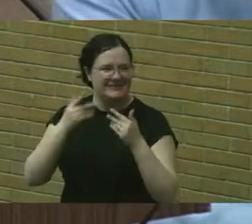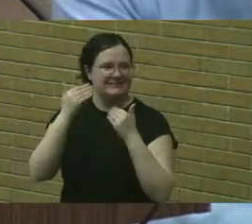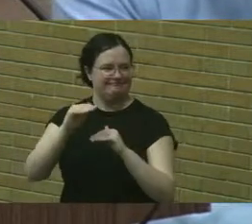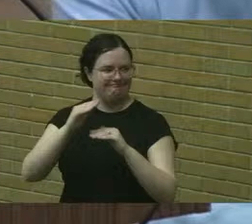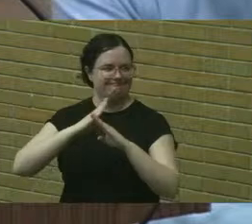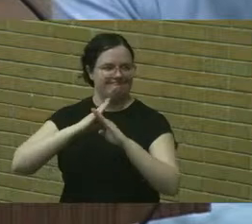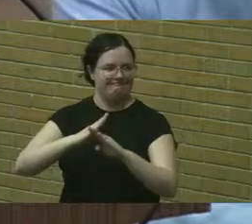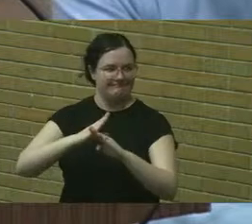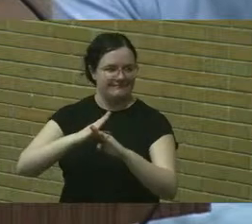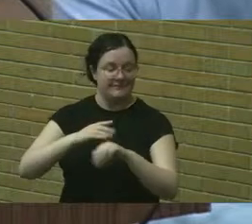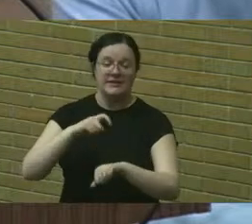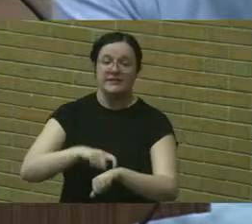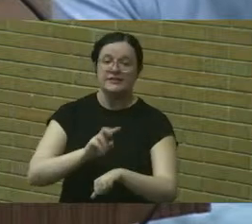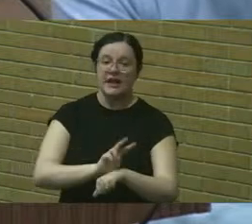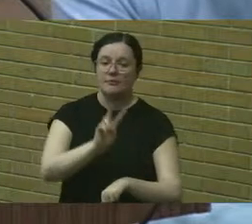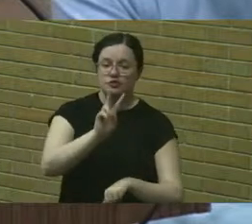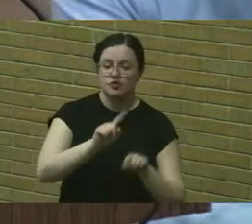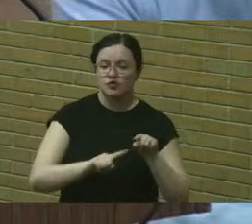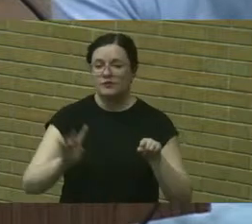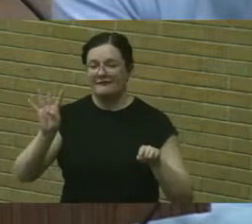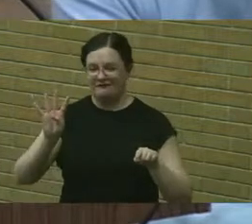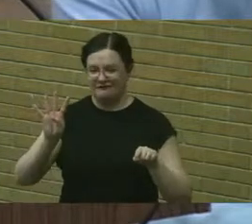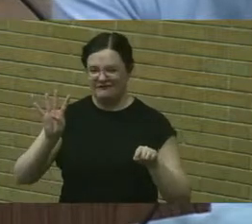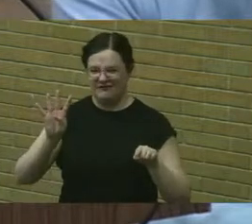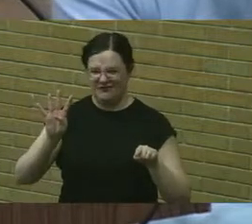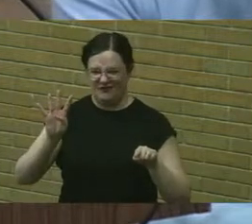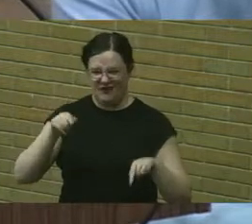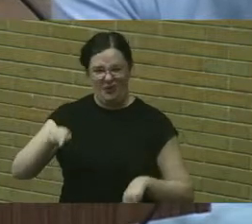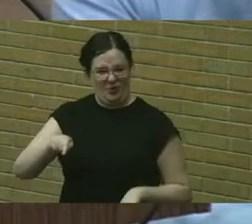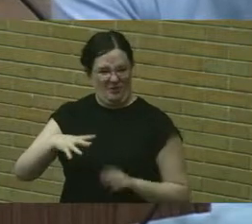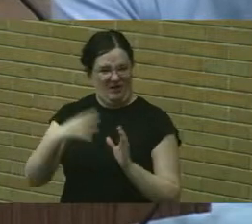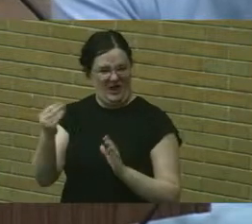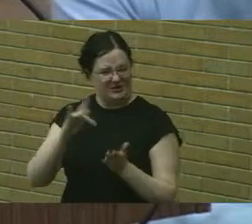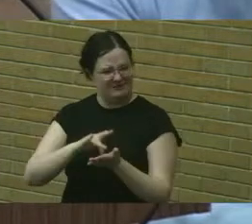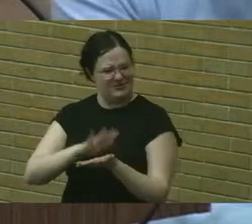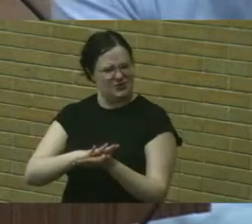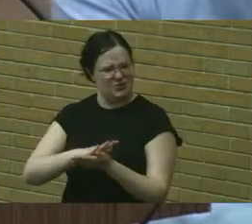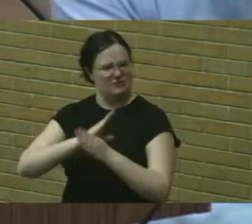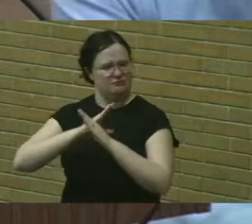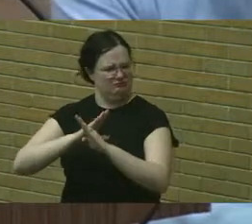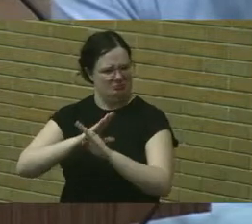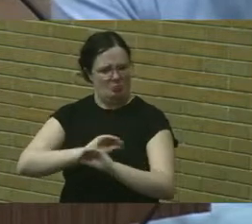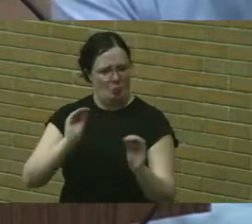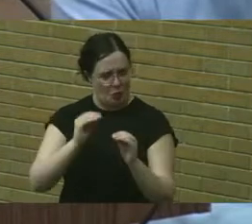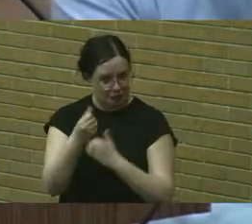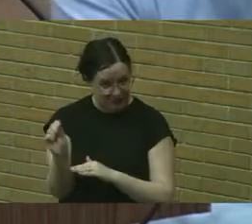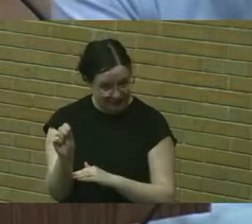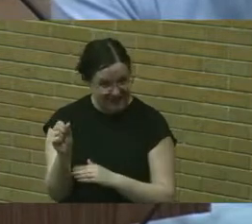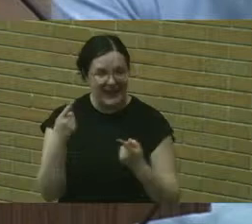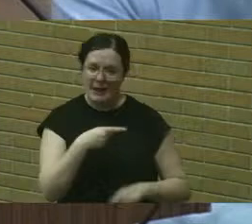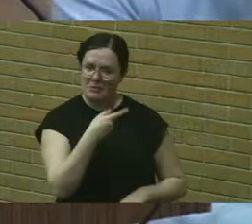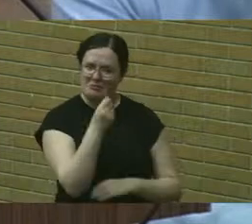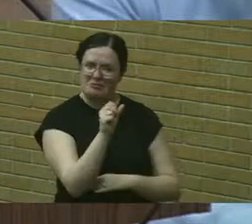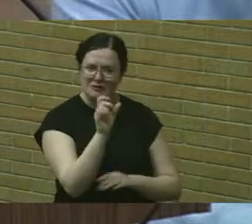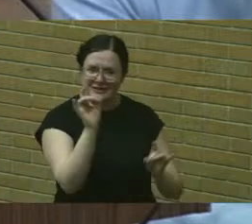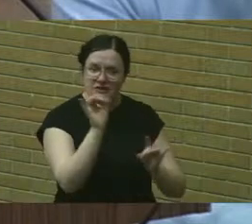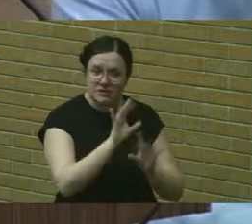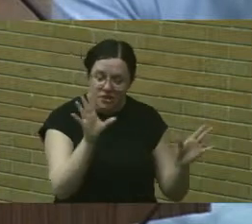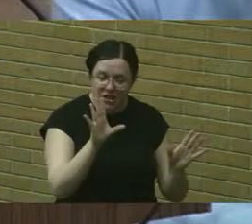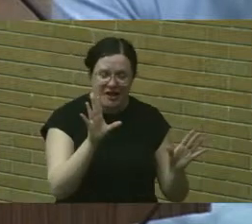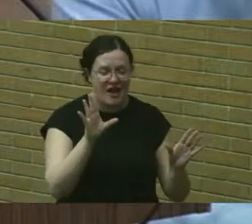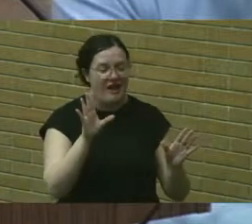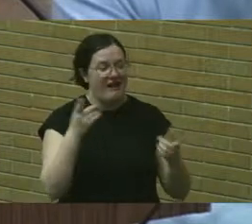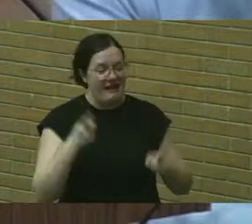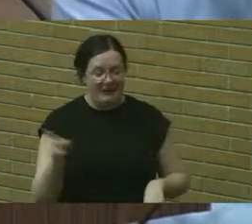4 on weekdays outside of the middle school, you know, where there's violence, there's arrests made, and a man's skull was actually